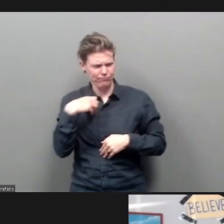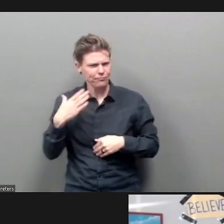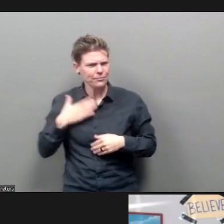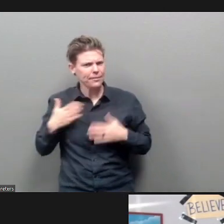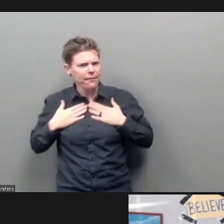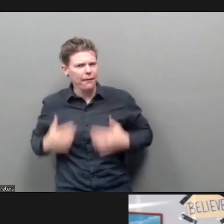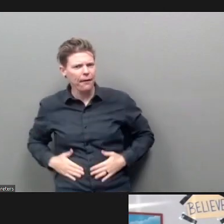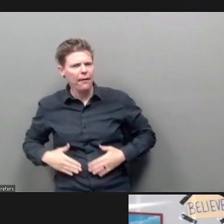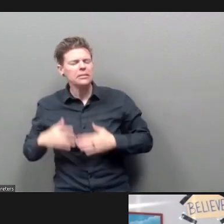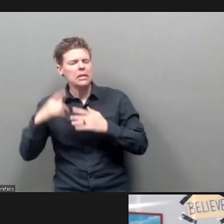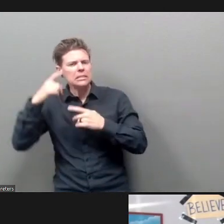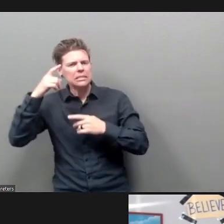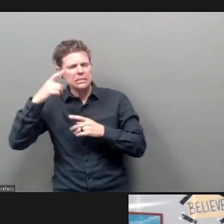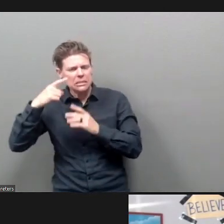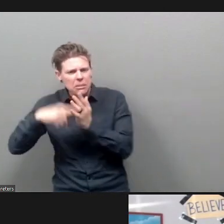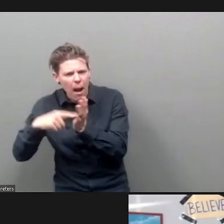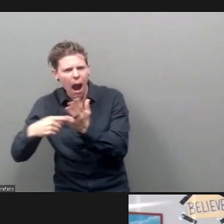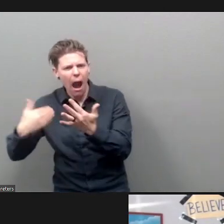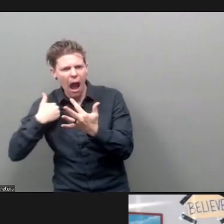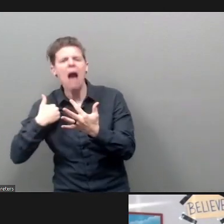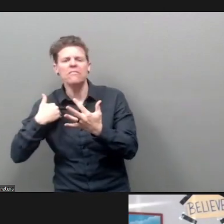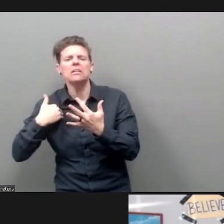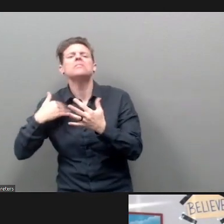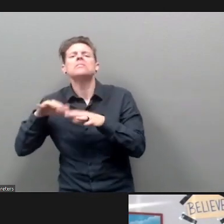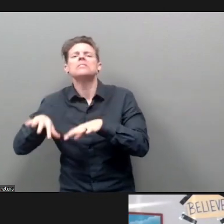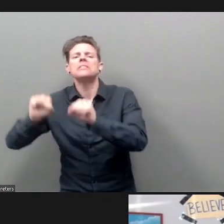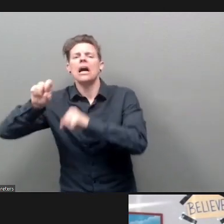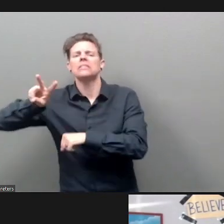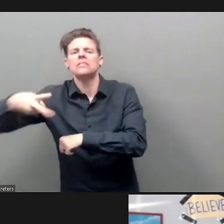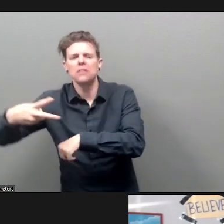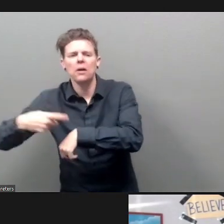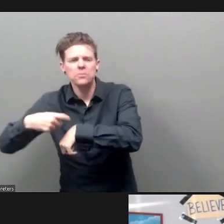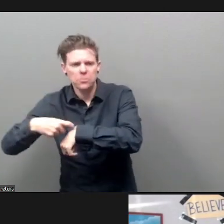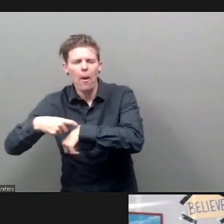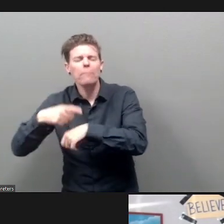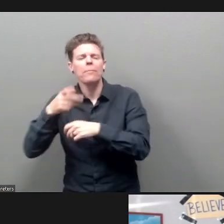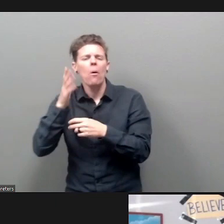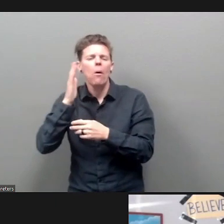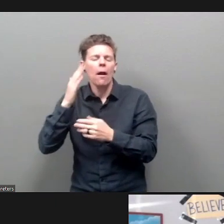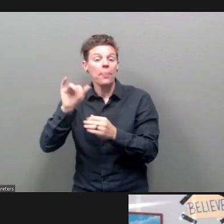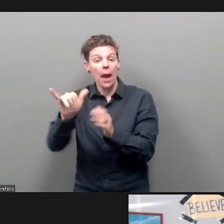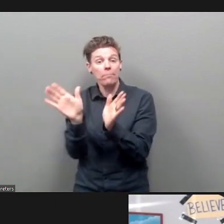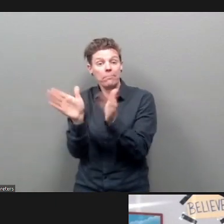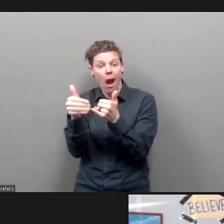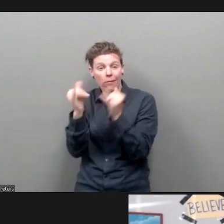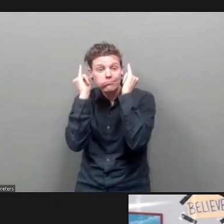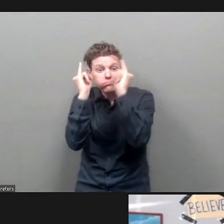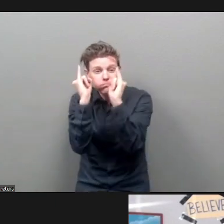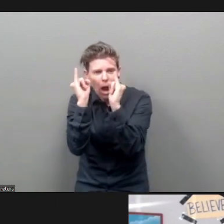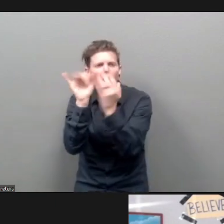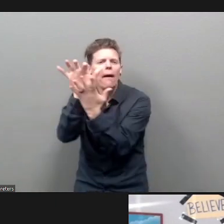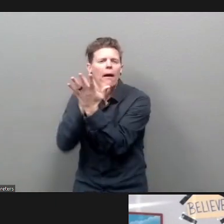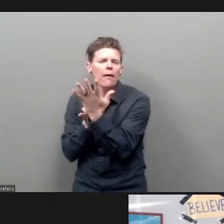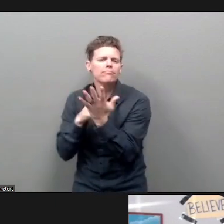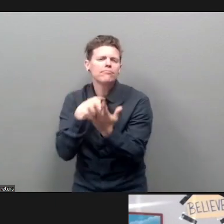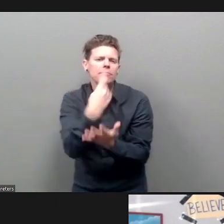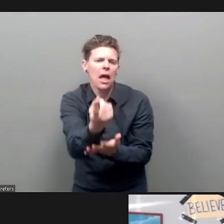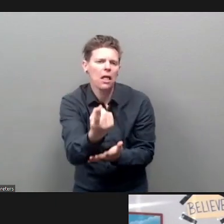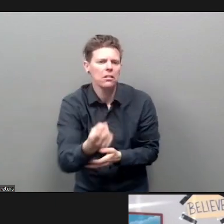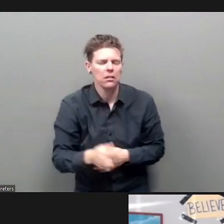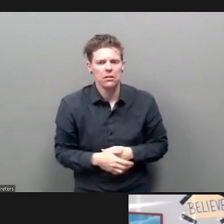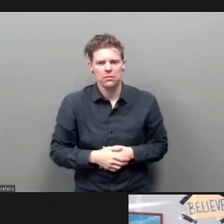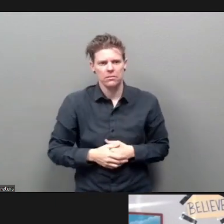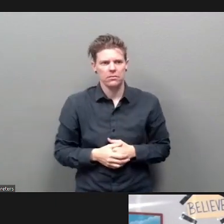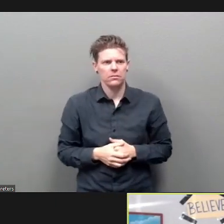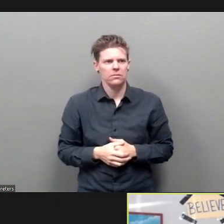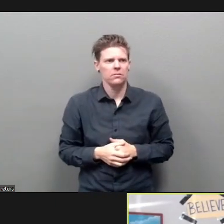test is negative and you have symptoms, I would wait a couple of days, a day or 2, and then retest. What do you think, Laura? Do you agree